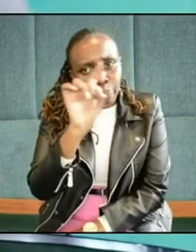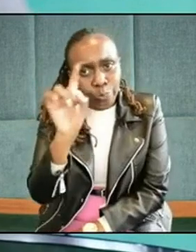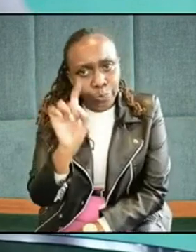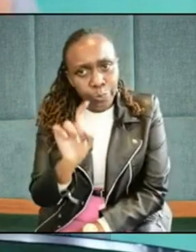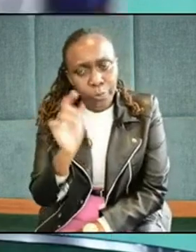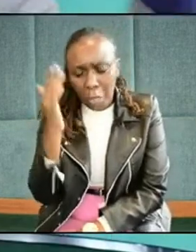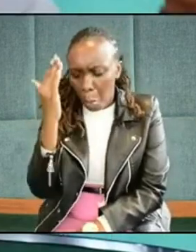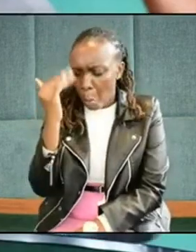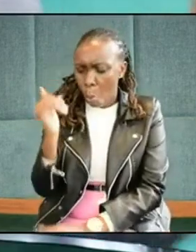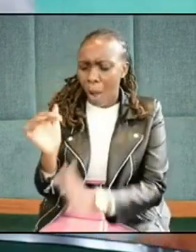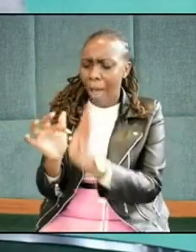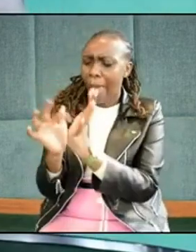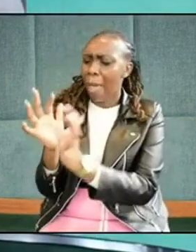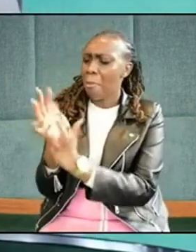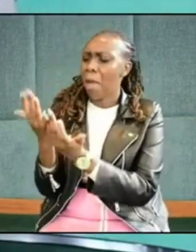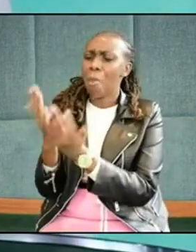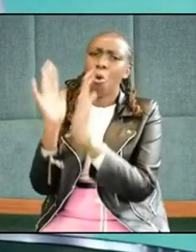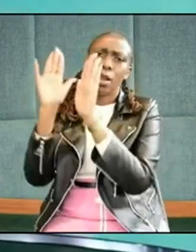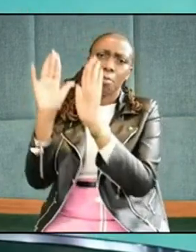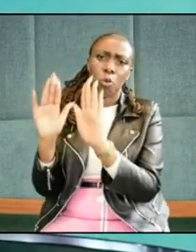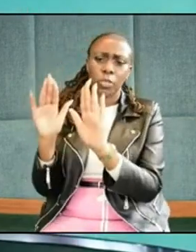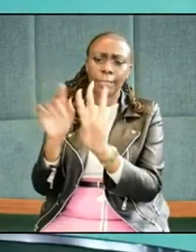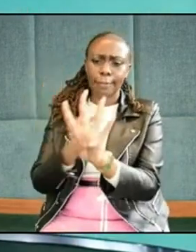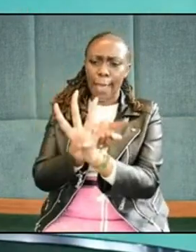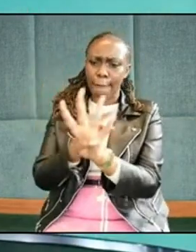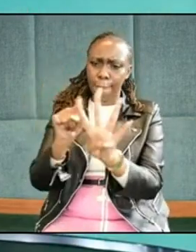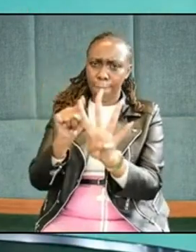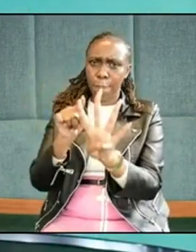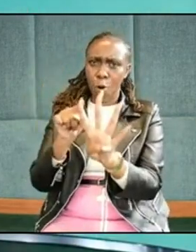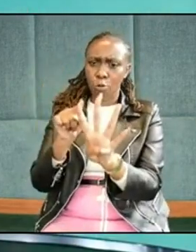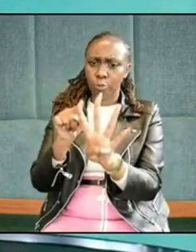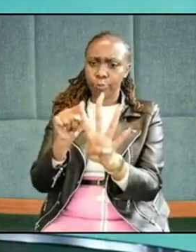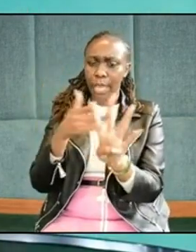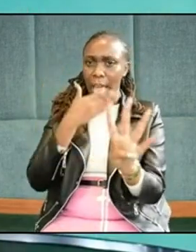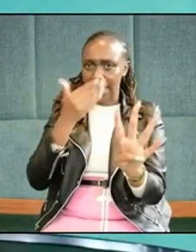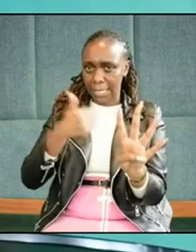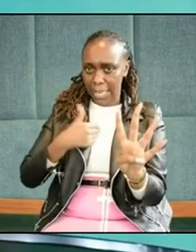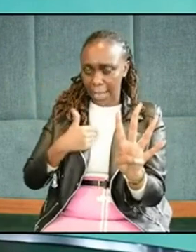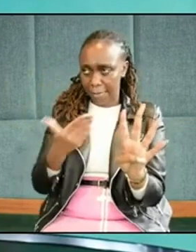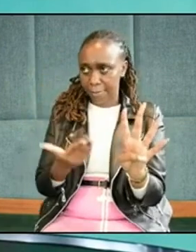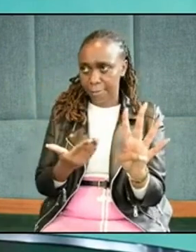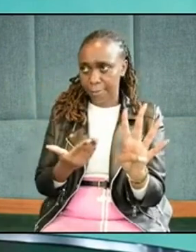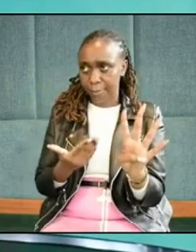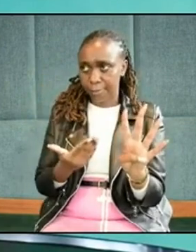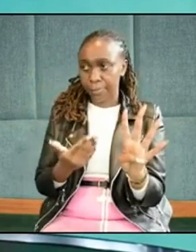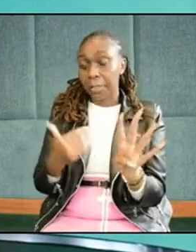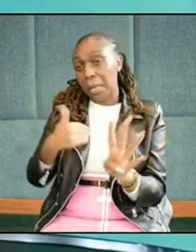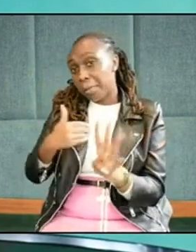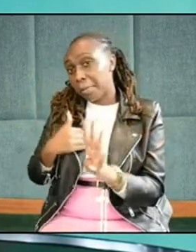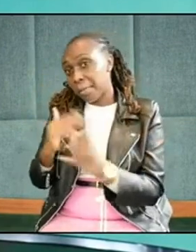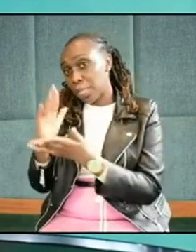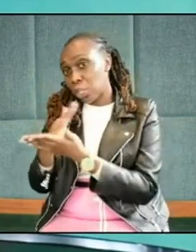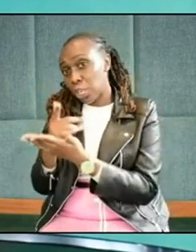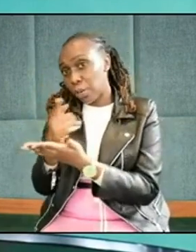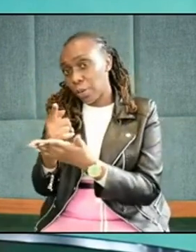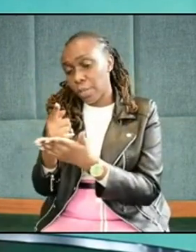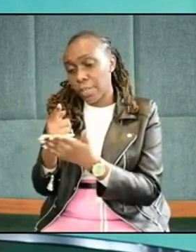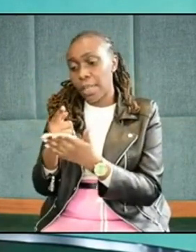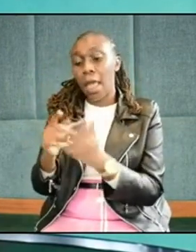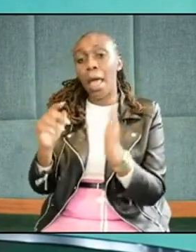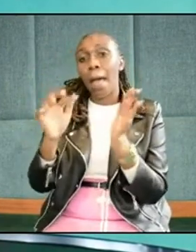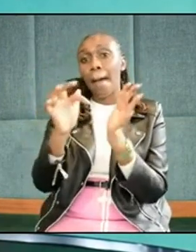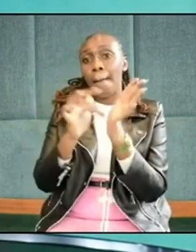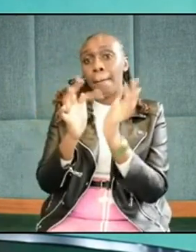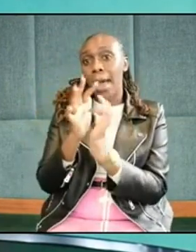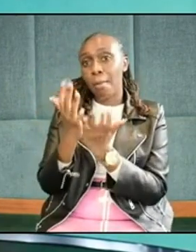And we have 4 points, then I'll be done. I sit down. As I've already shared with you, that the Bible is the voice